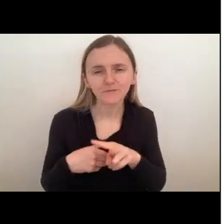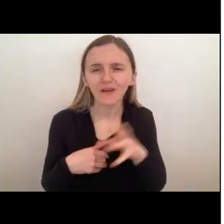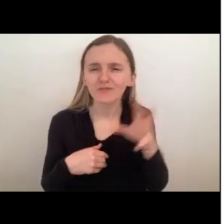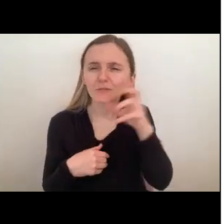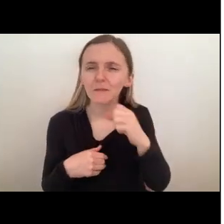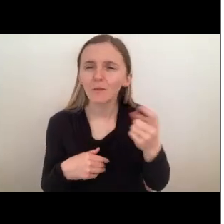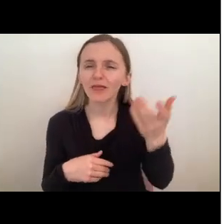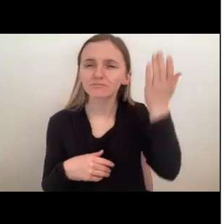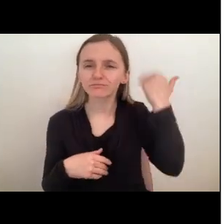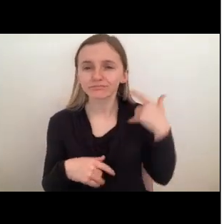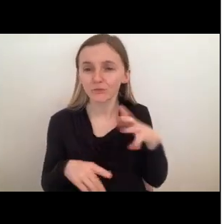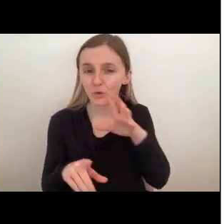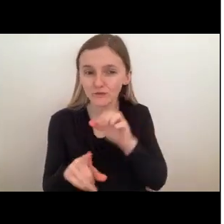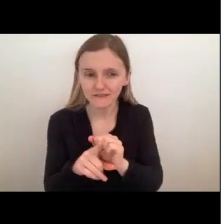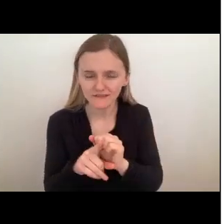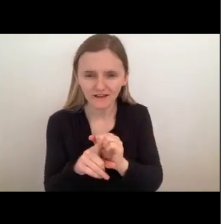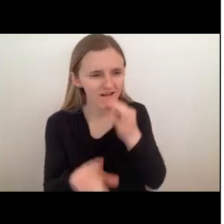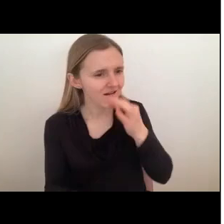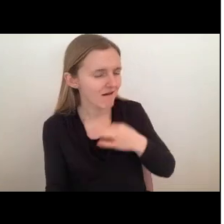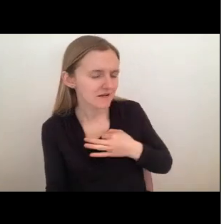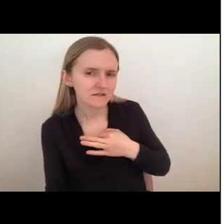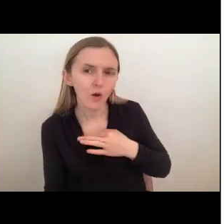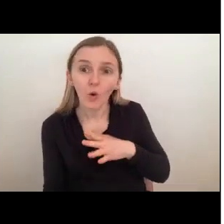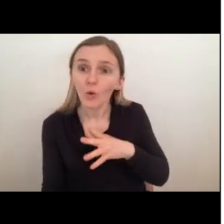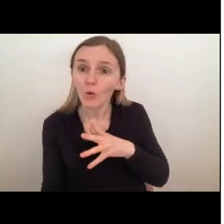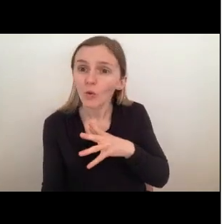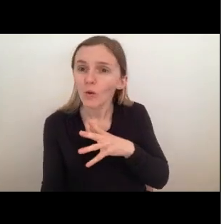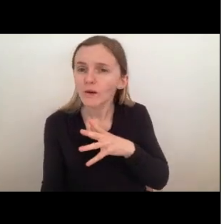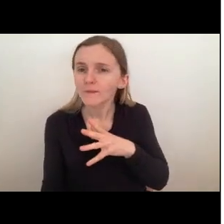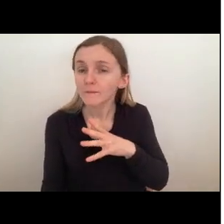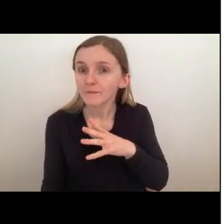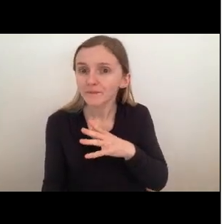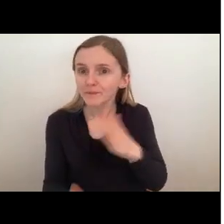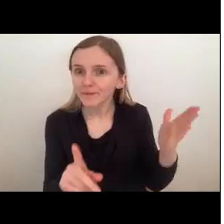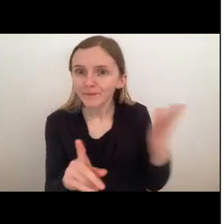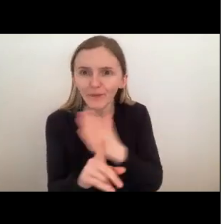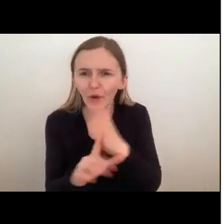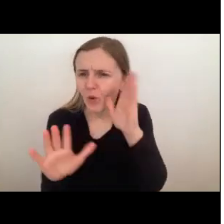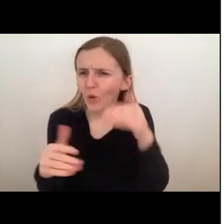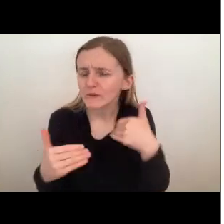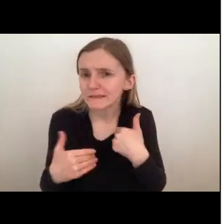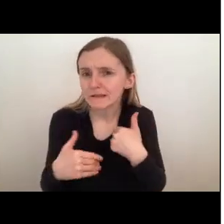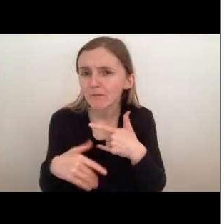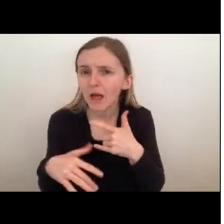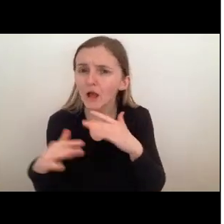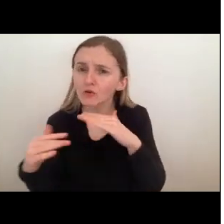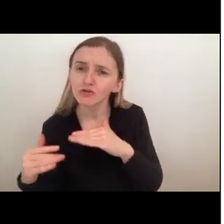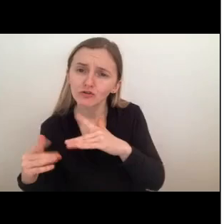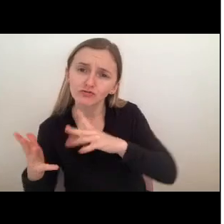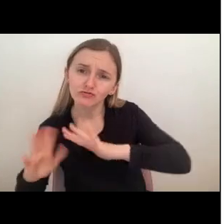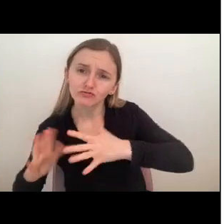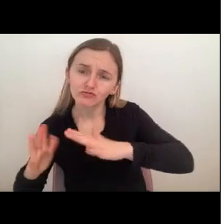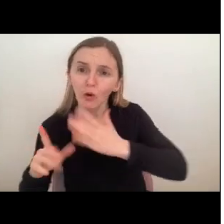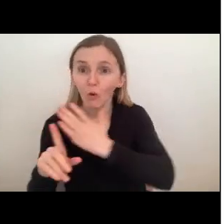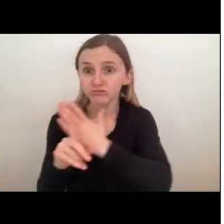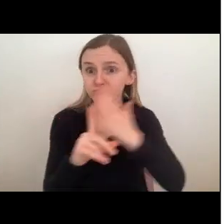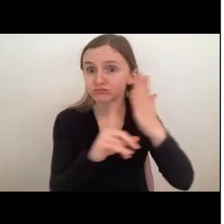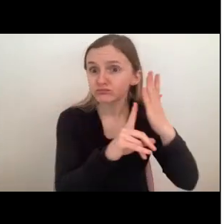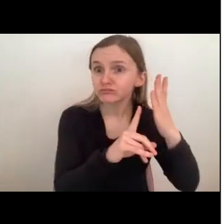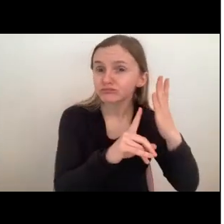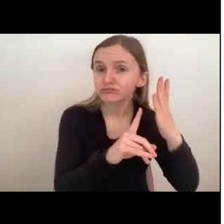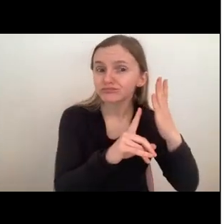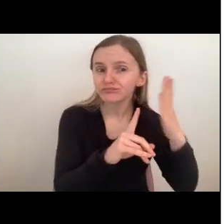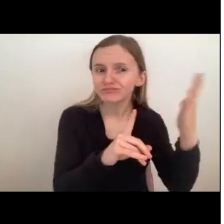is, how mild or how severe is their autism? And certainly it's not helpful to think about it, neither autism